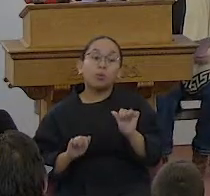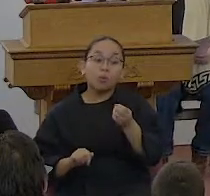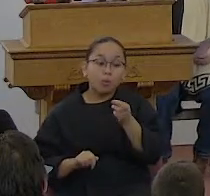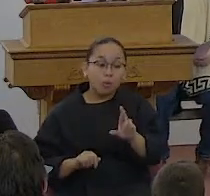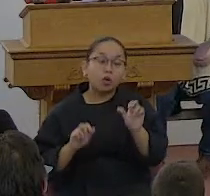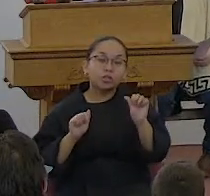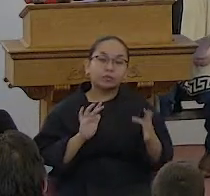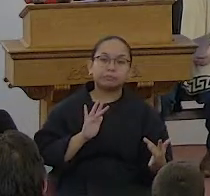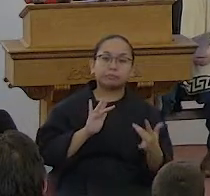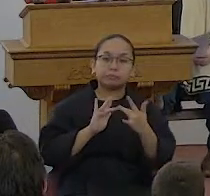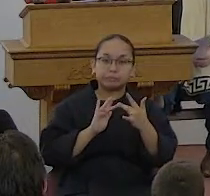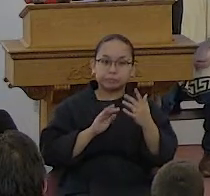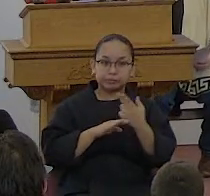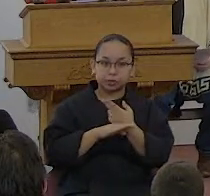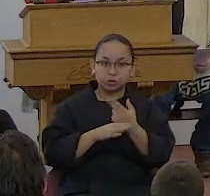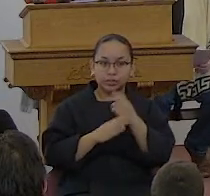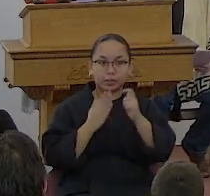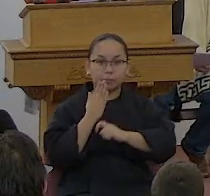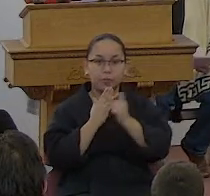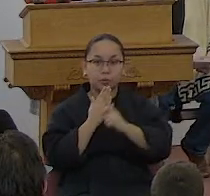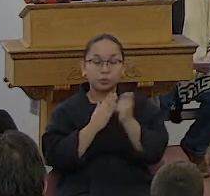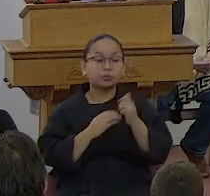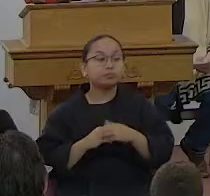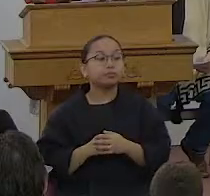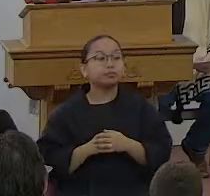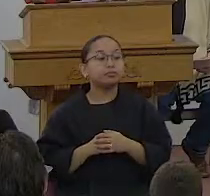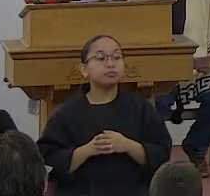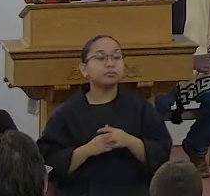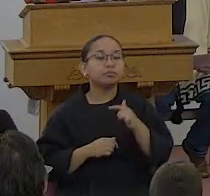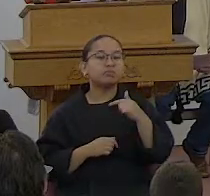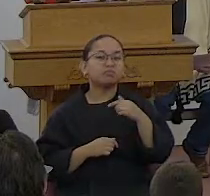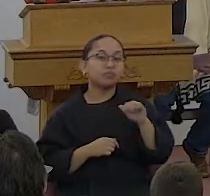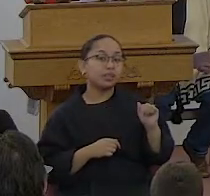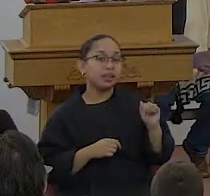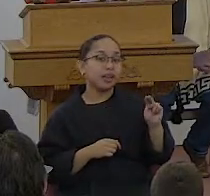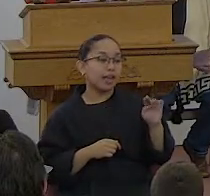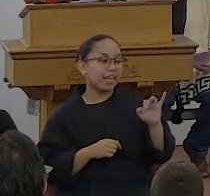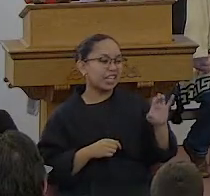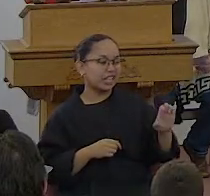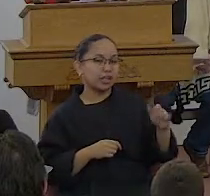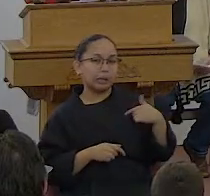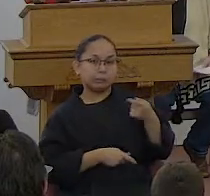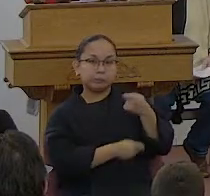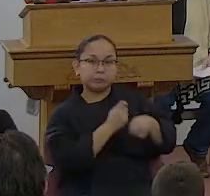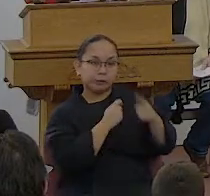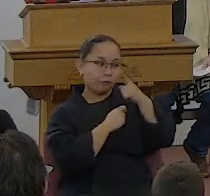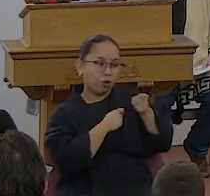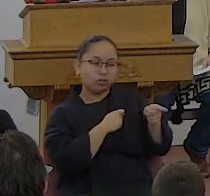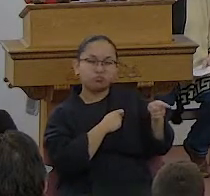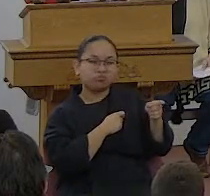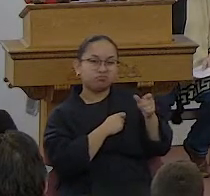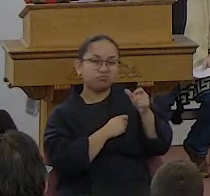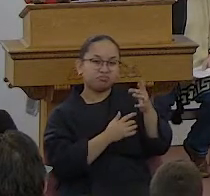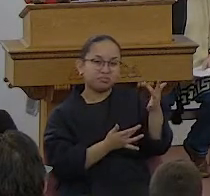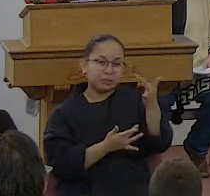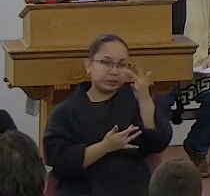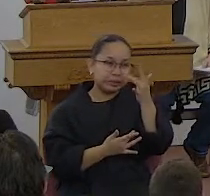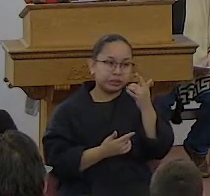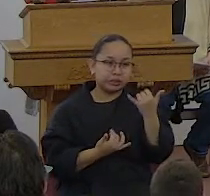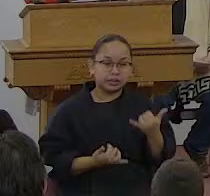service. I'm standing in for Annie, who is not feeling all that well